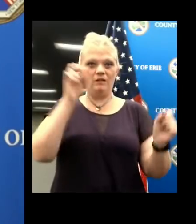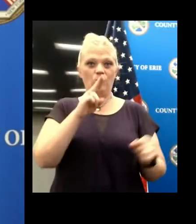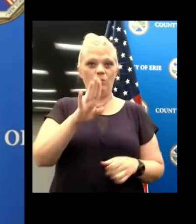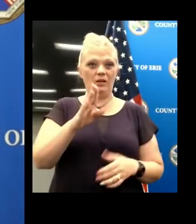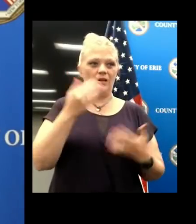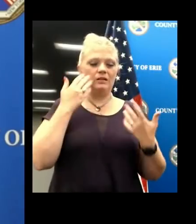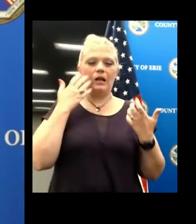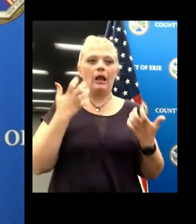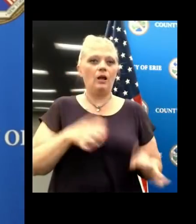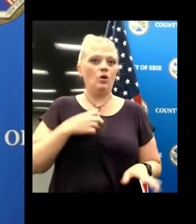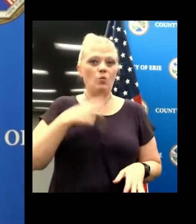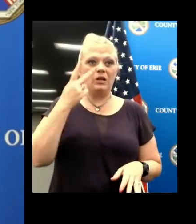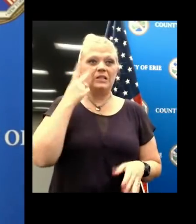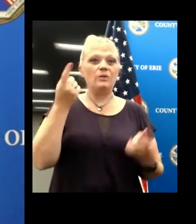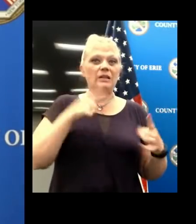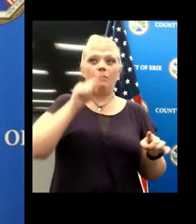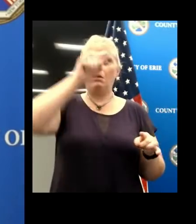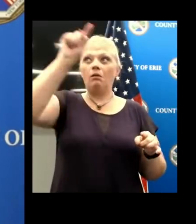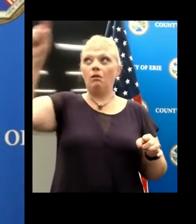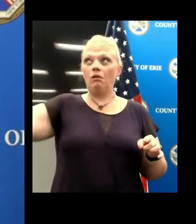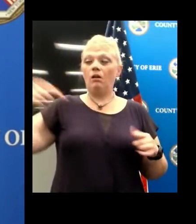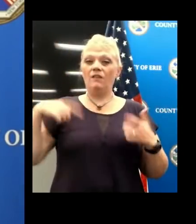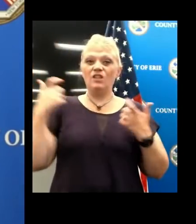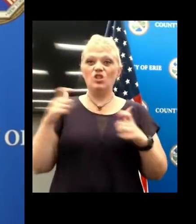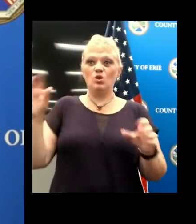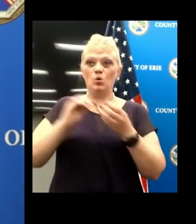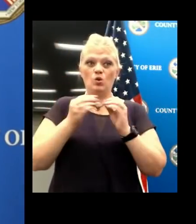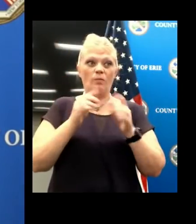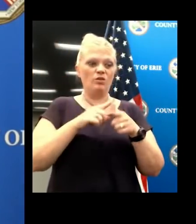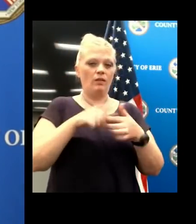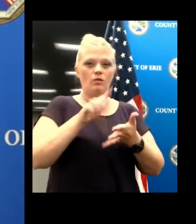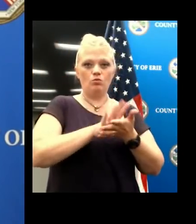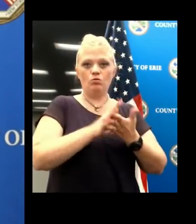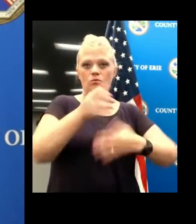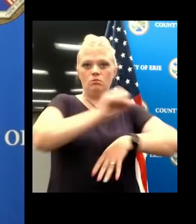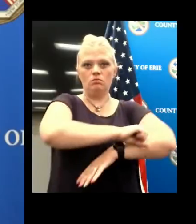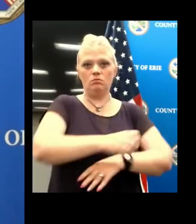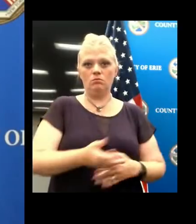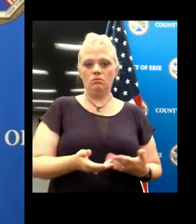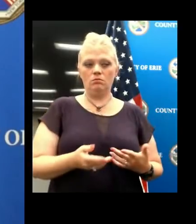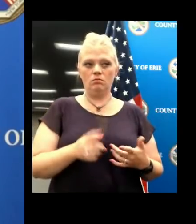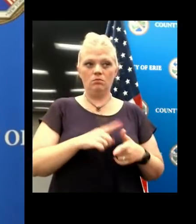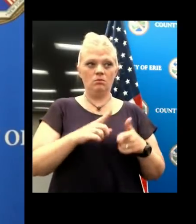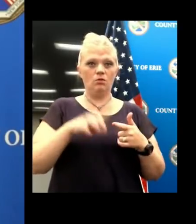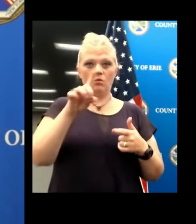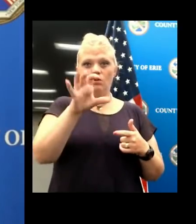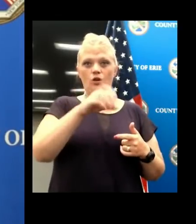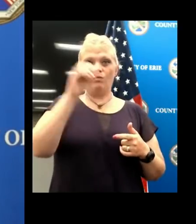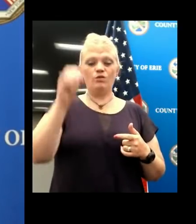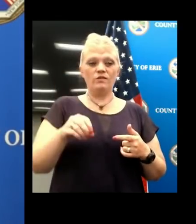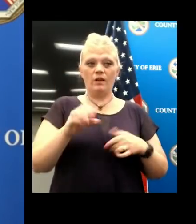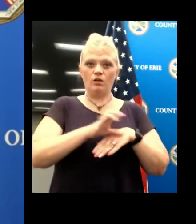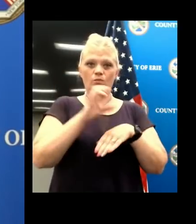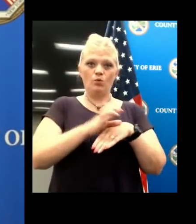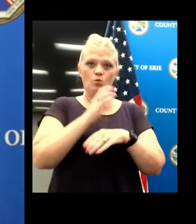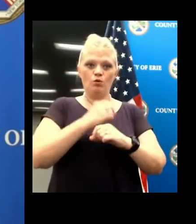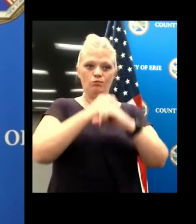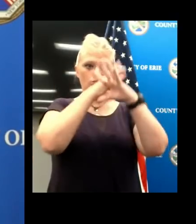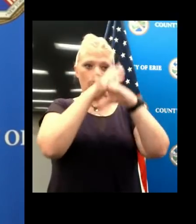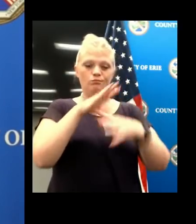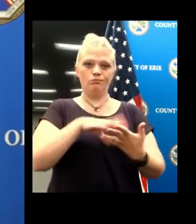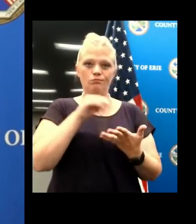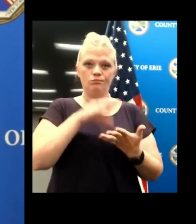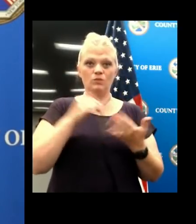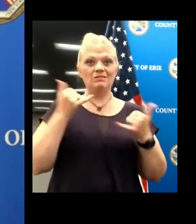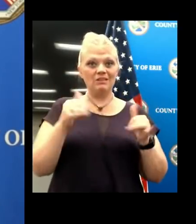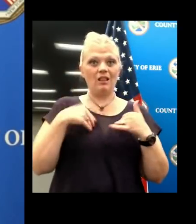what's happening elsewhere, where we have these huge numbers and then the school just gets completely shut down and goes 100% to virtual learning, which there are still